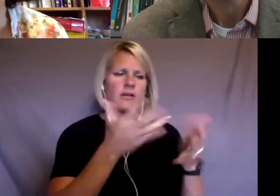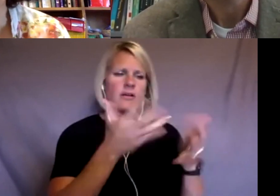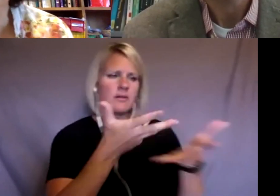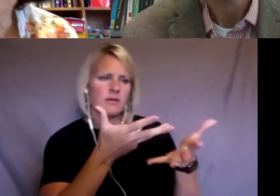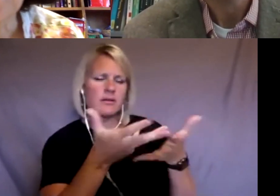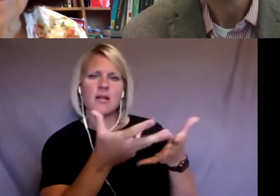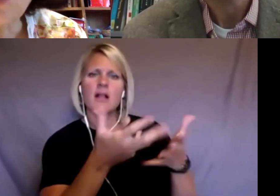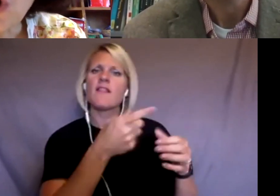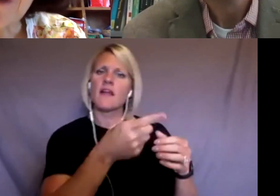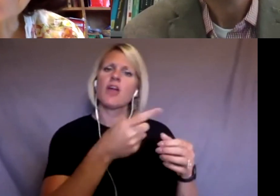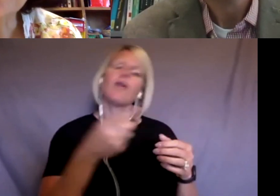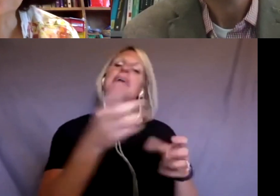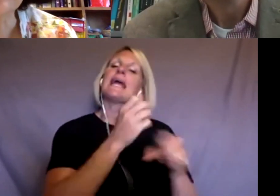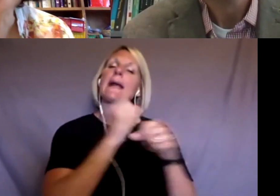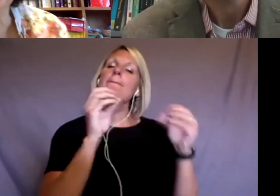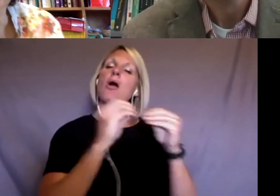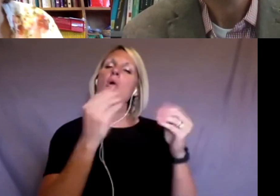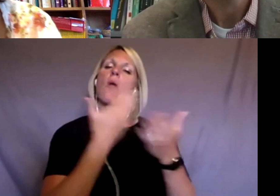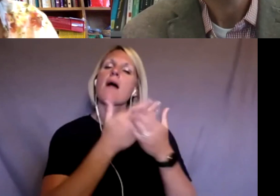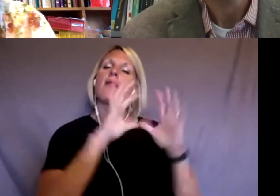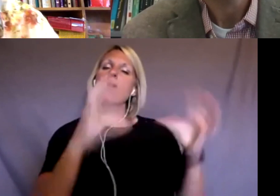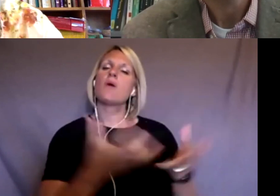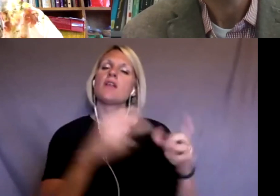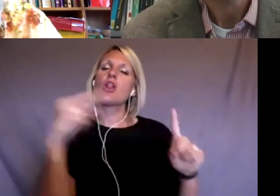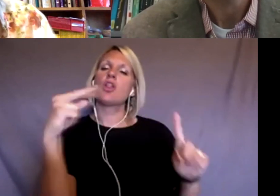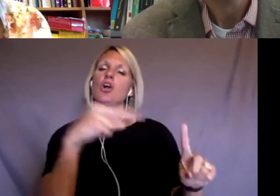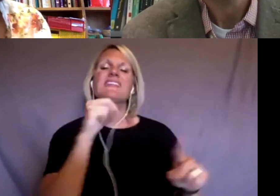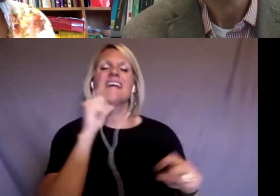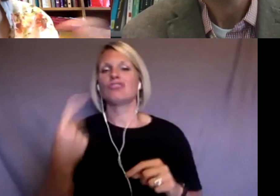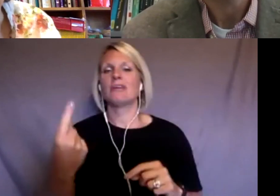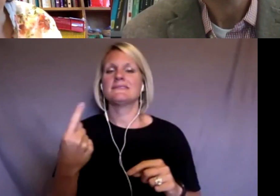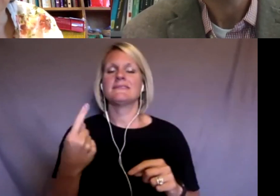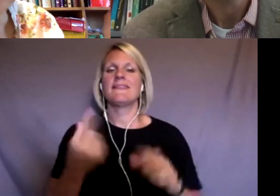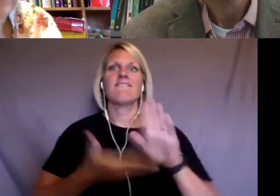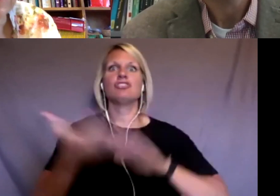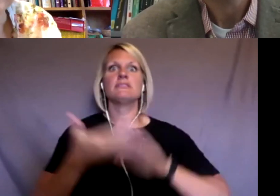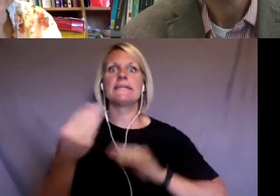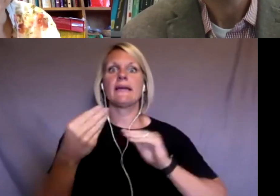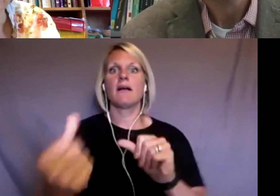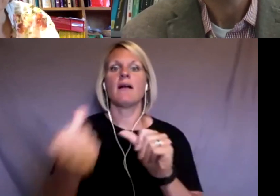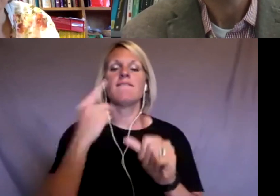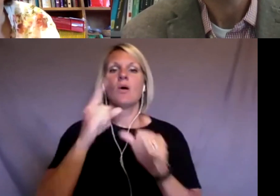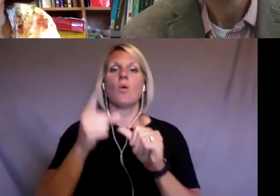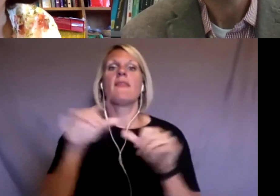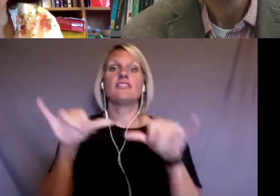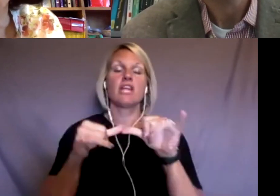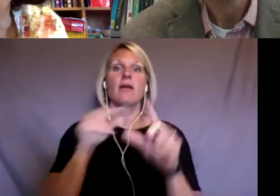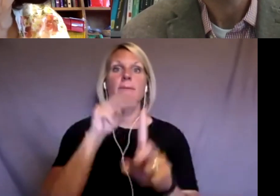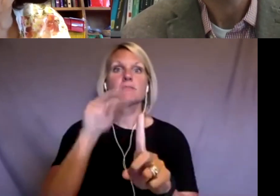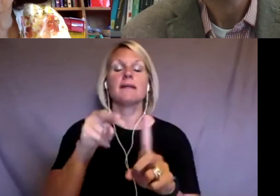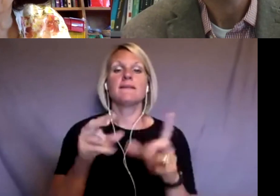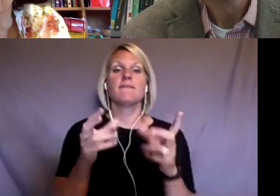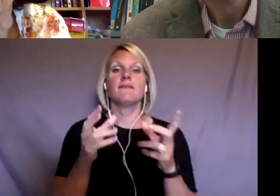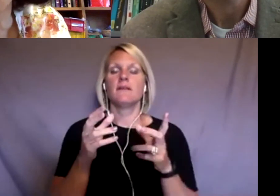well-rounded look. So it is not only the efficiency transportation engineering standards that define